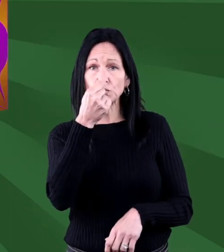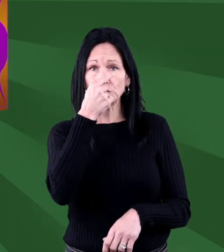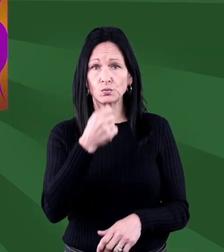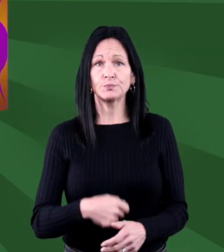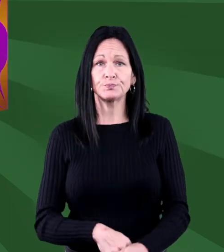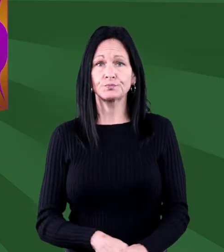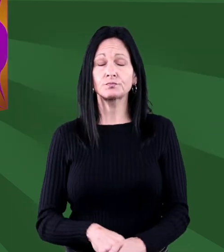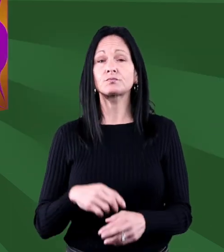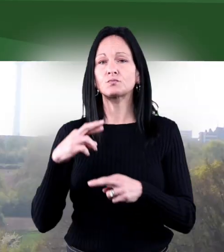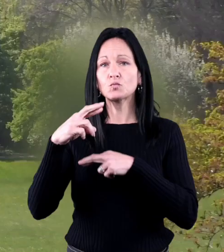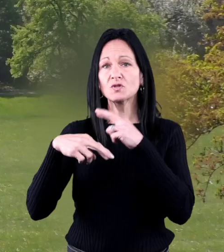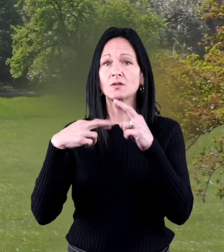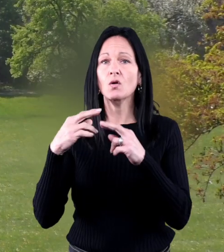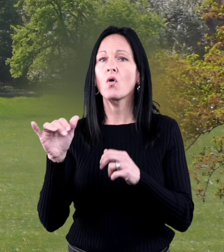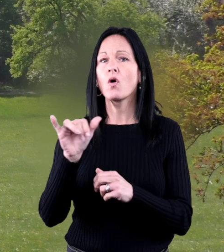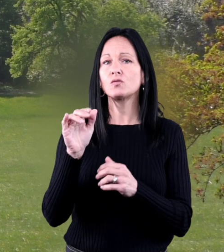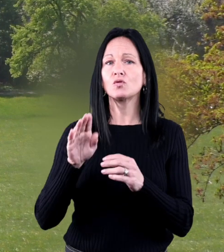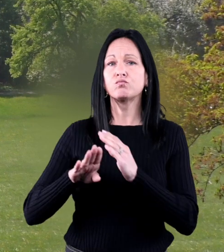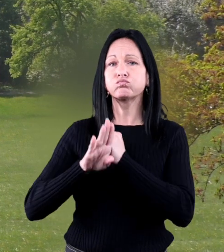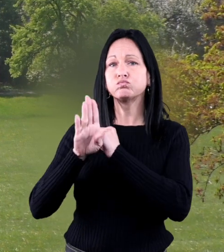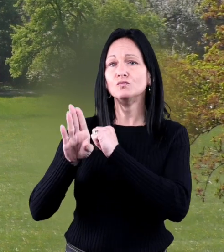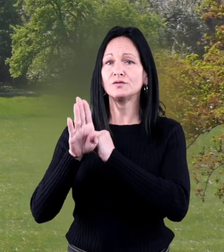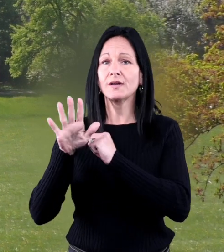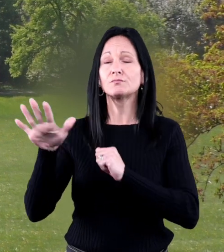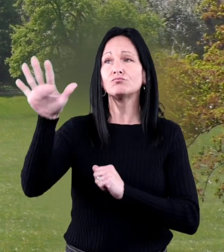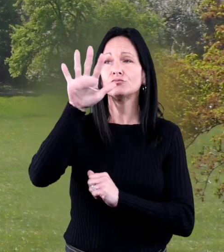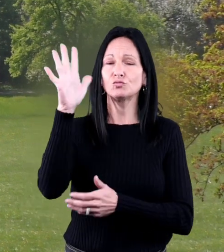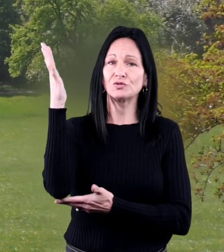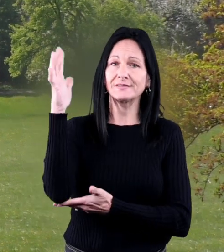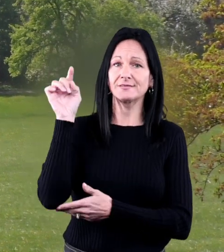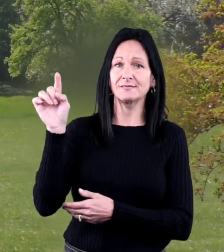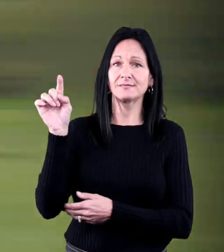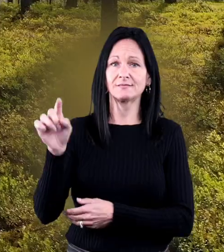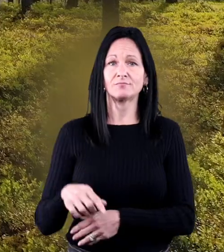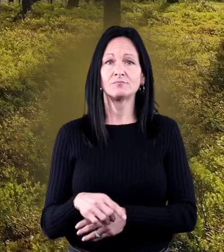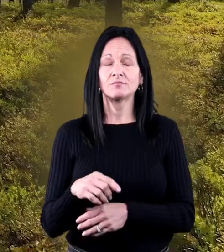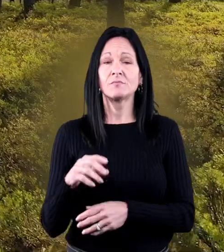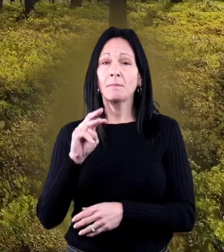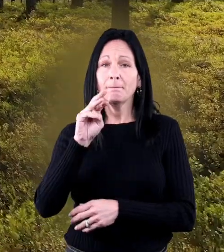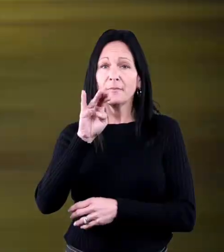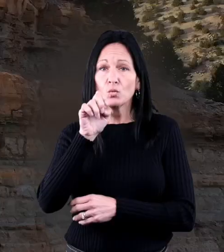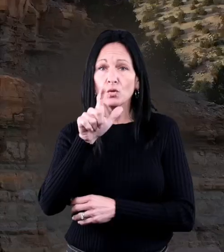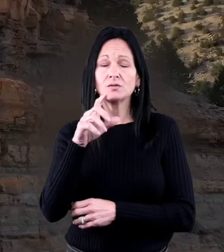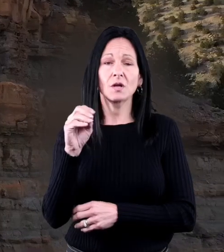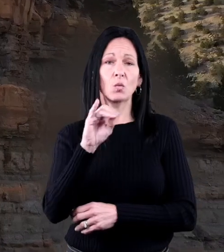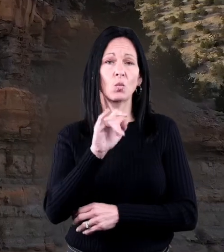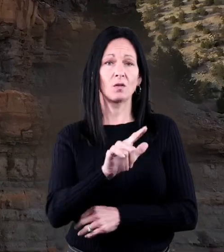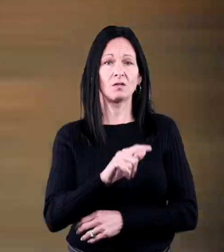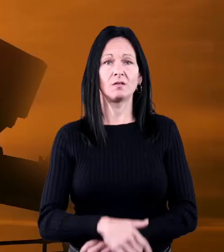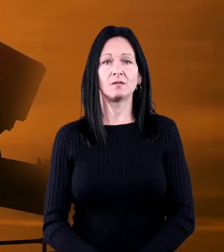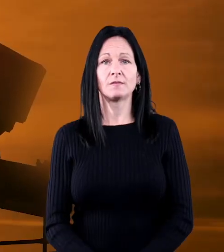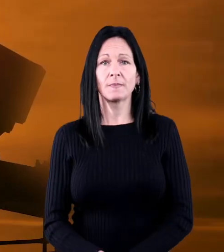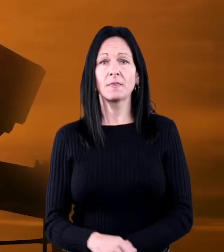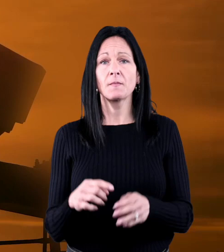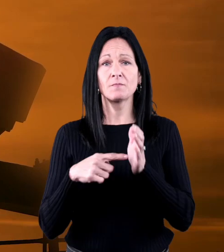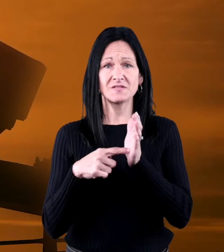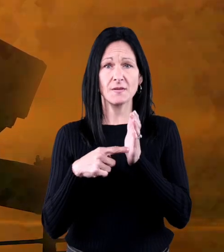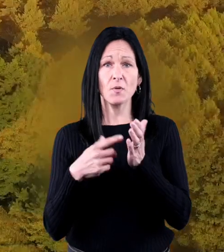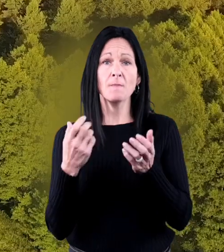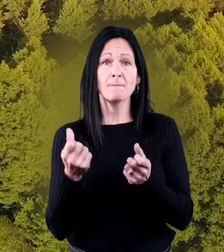tissues. Recycling also protects natural resources like trees, minerals, and oil.